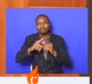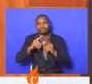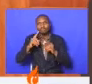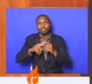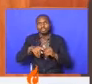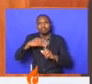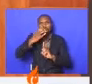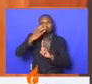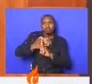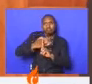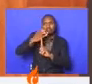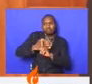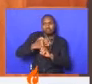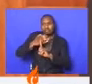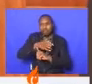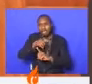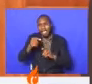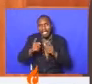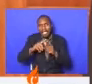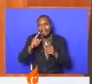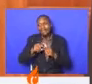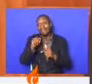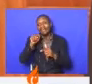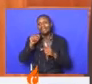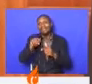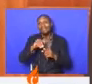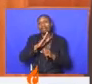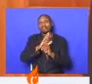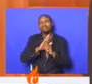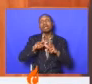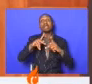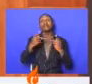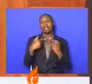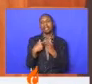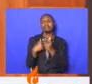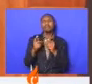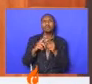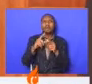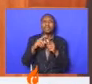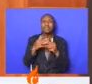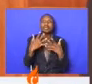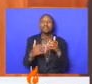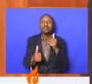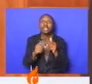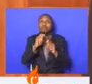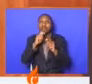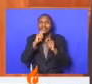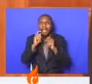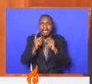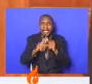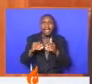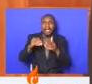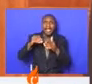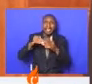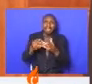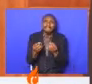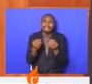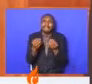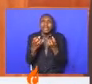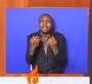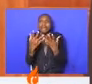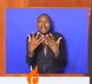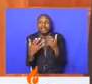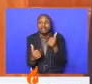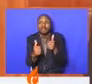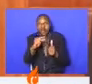soapstone in South Mogirango and part of Obasi. These are the things that we have discussed, and again, the many programs that the